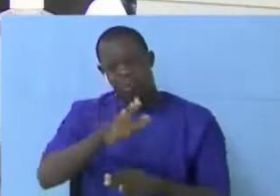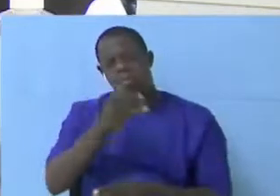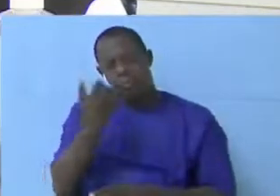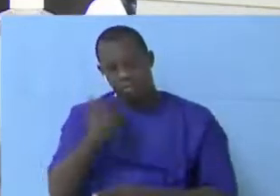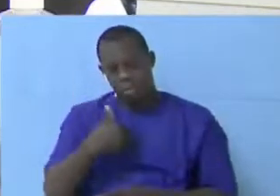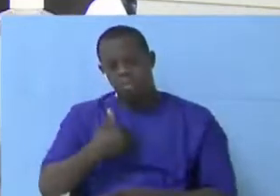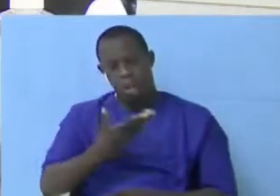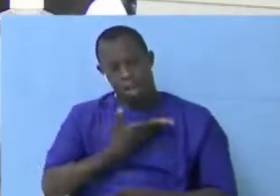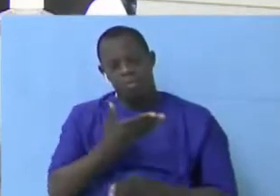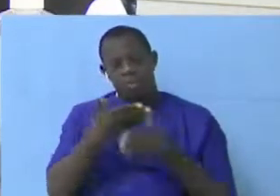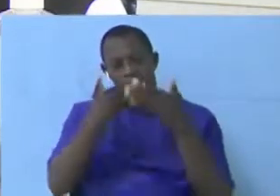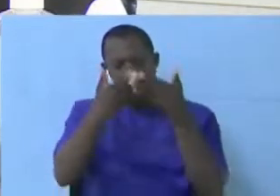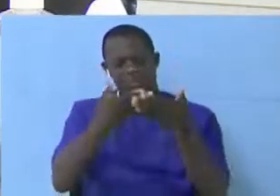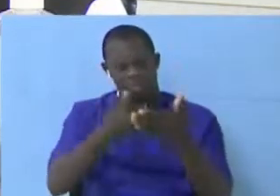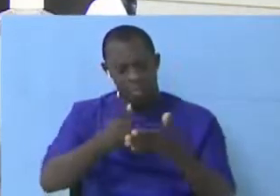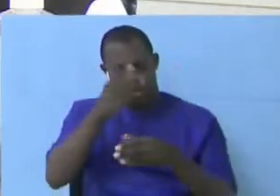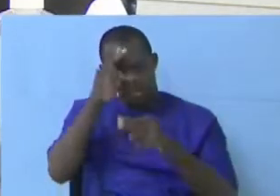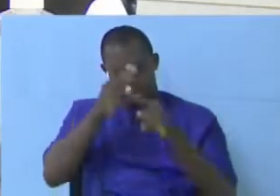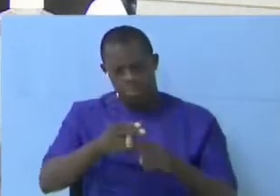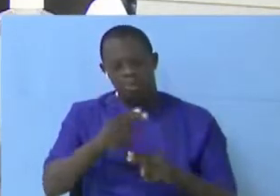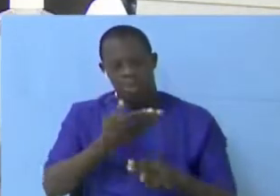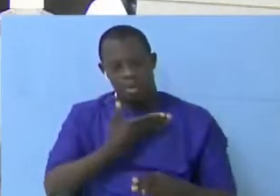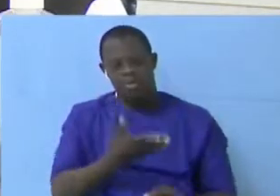Police, immigration,